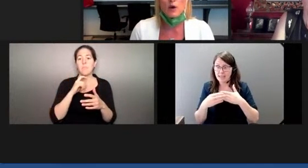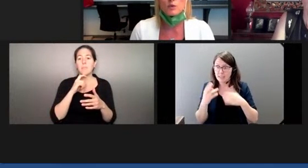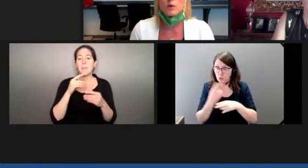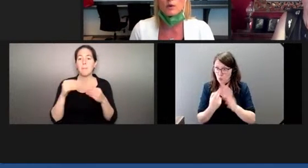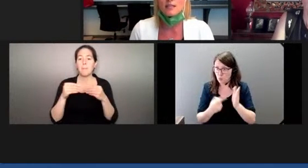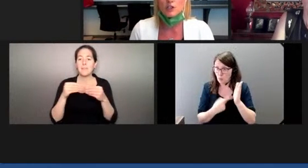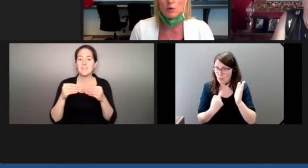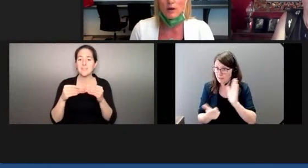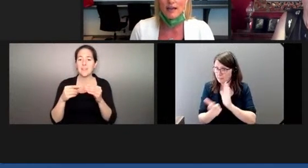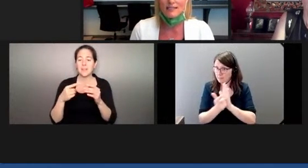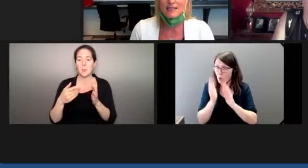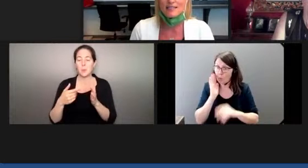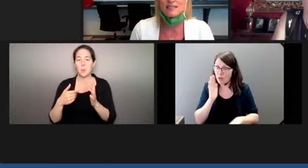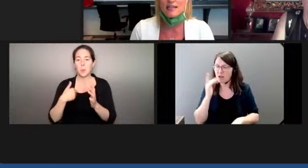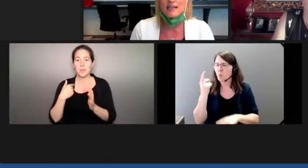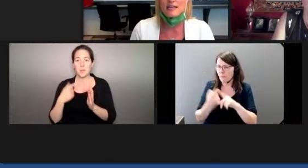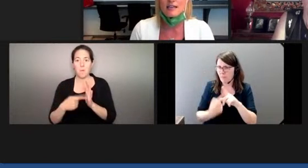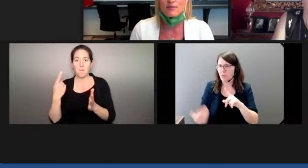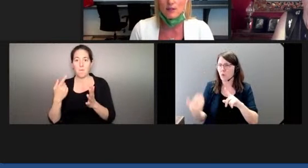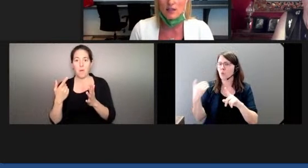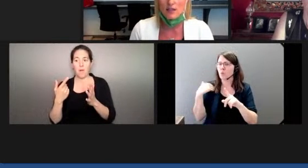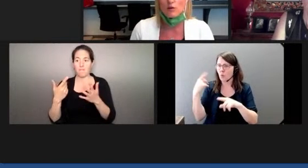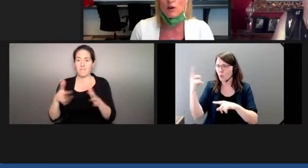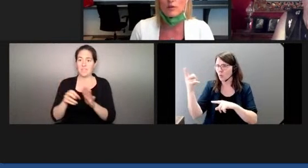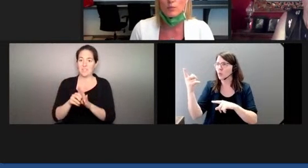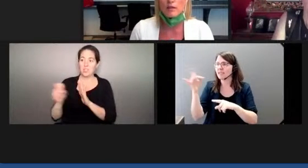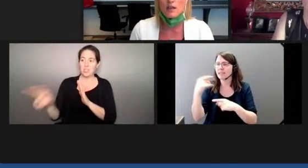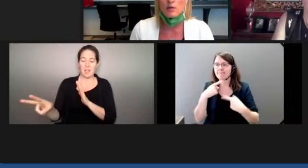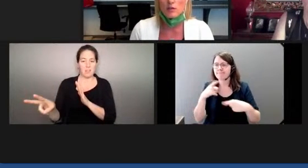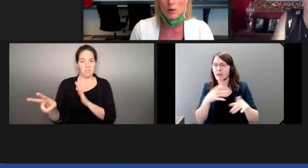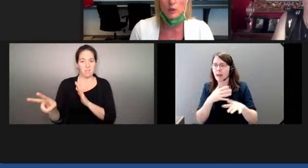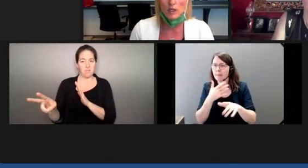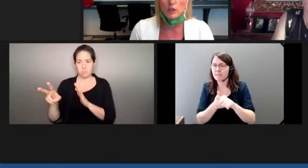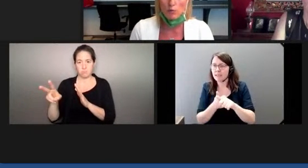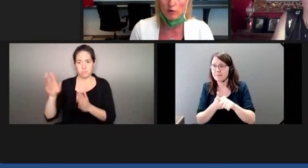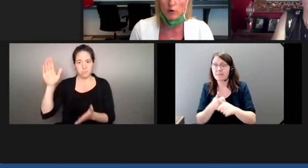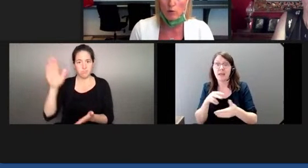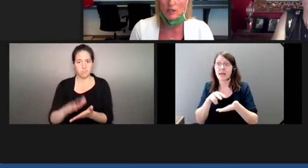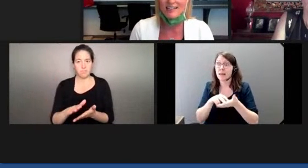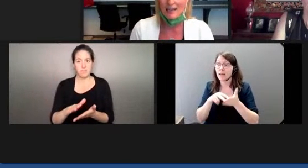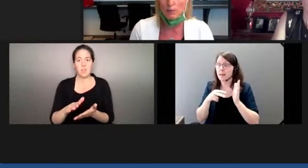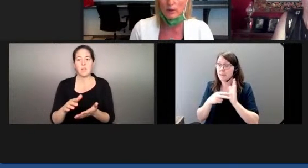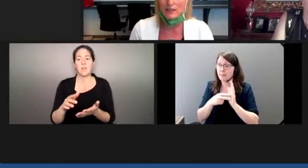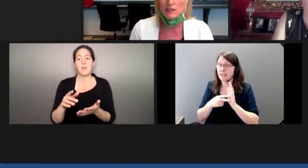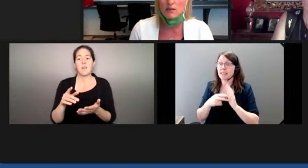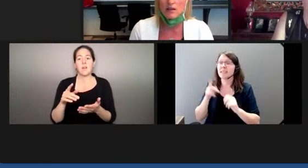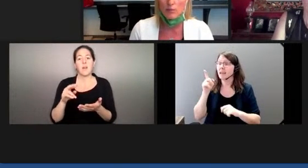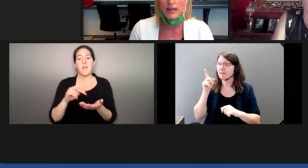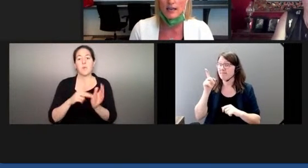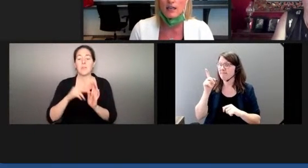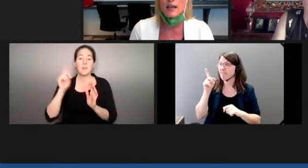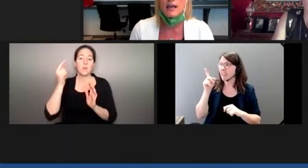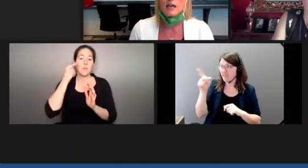month ago. So essentially what that does is it gives the federal government the ability to move forward and implement their ban.